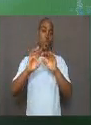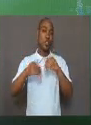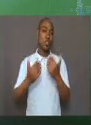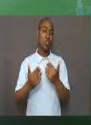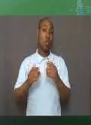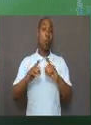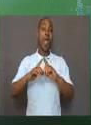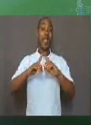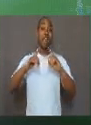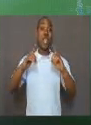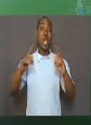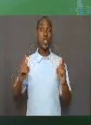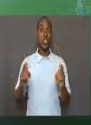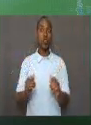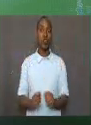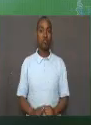magnification,